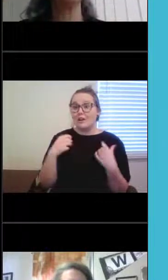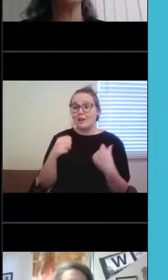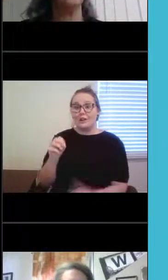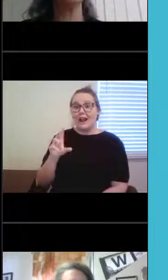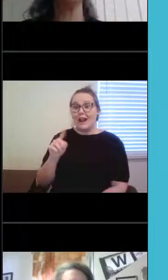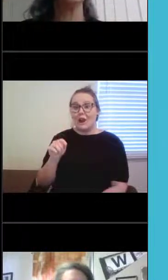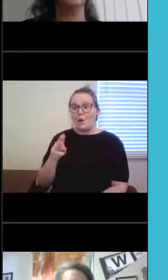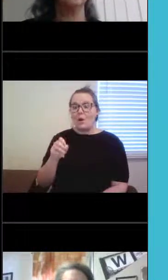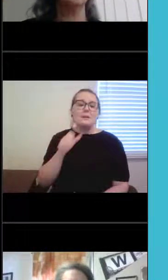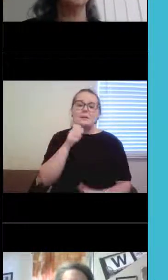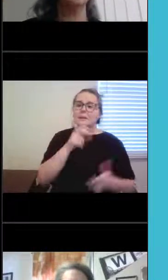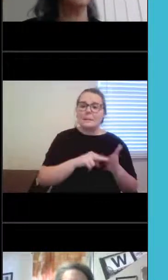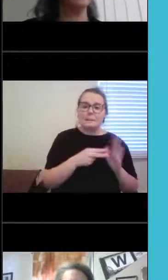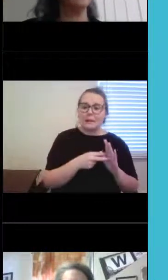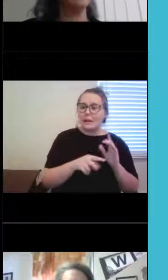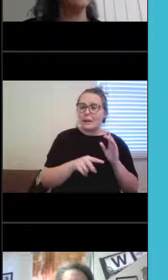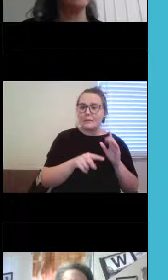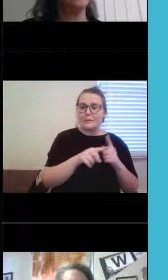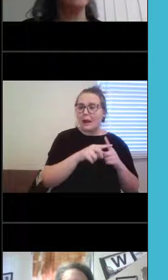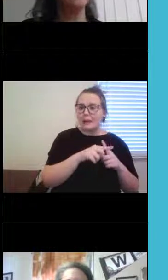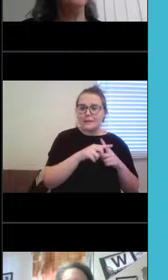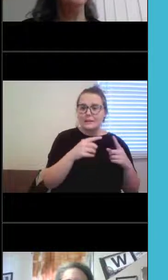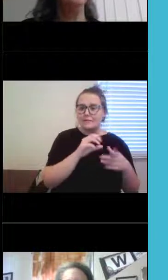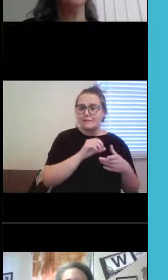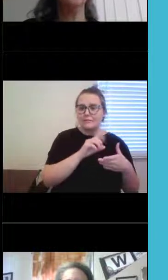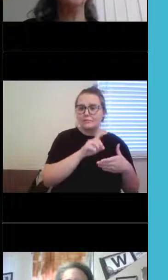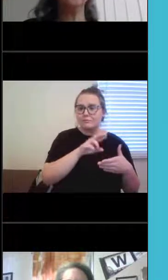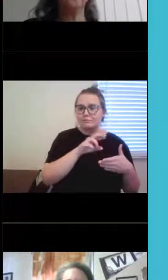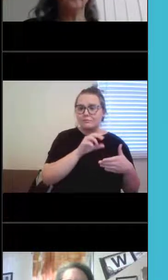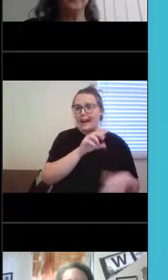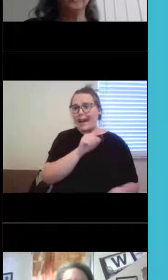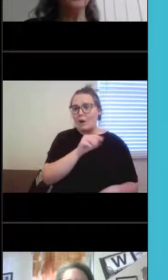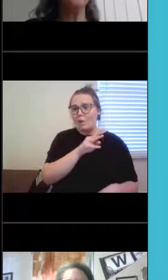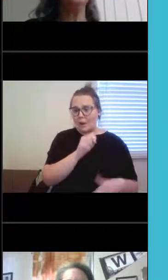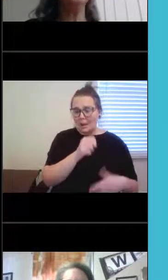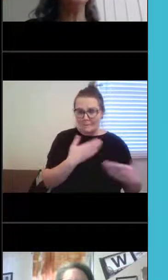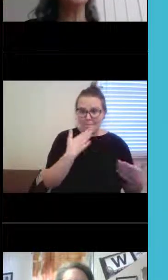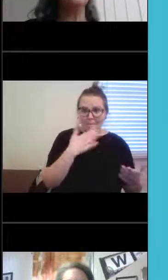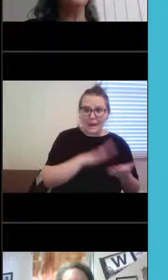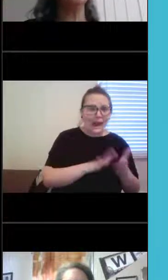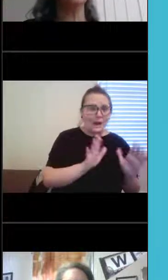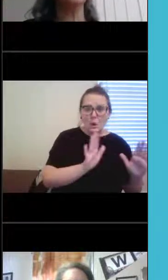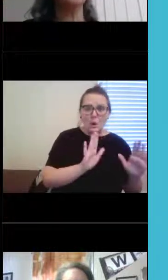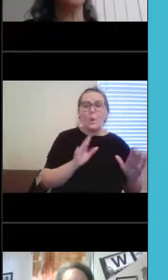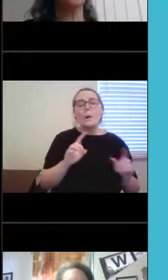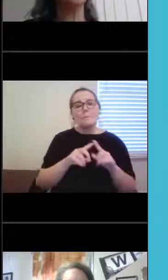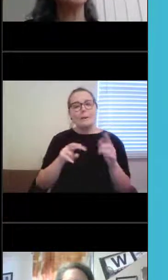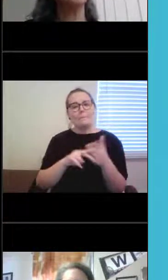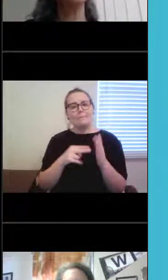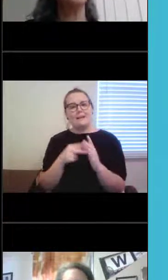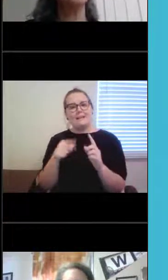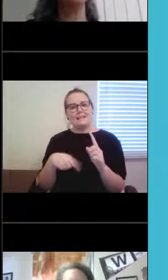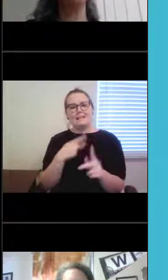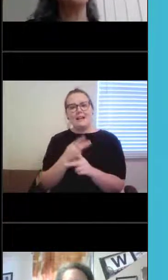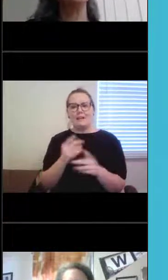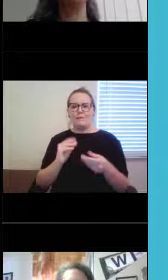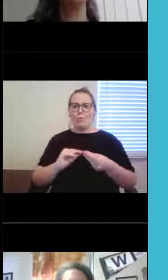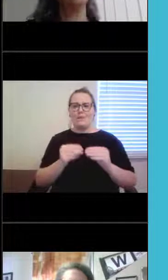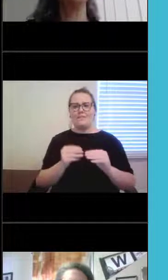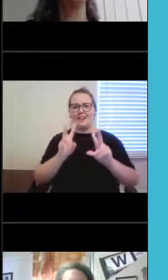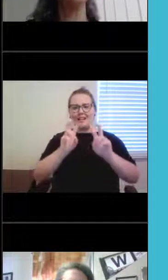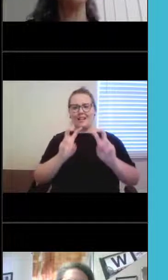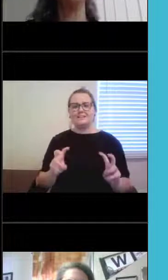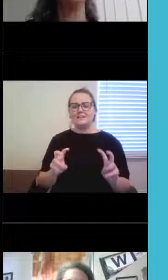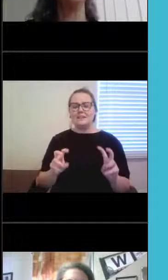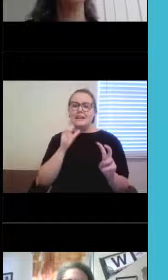that positive reactions are bad. I just want to emphasize that. It just means that in these kinds of quantitative analyses, they don't